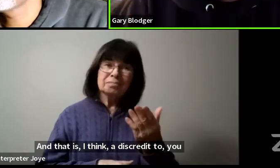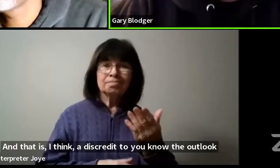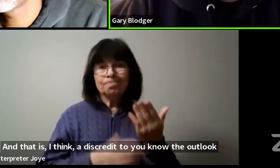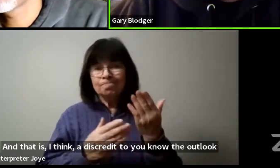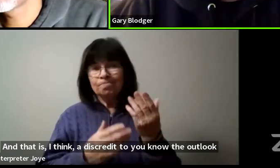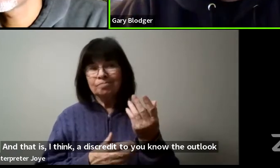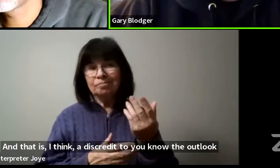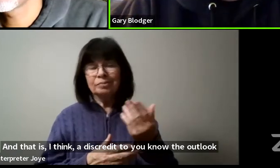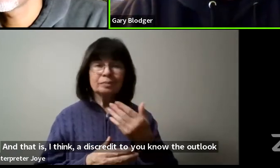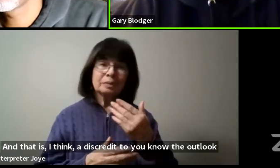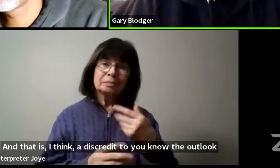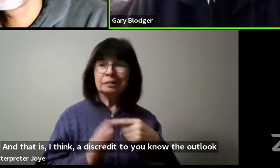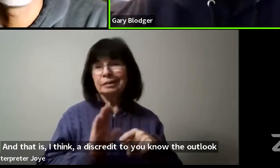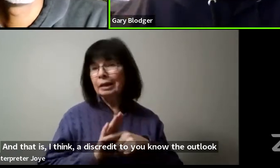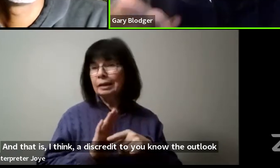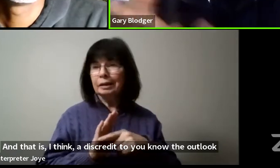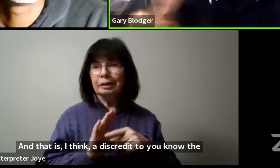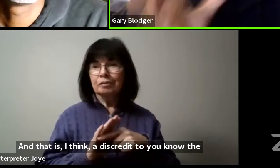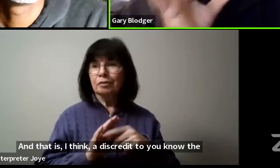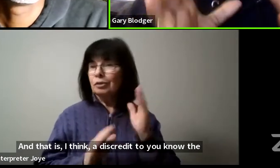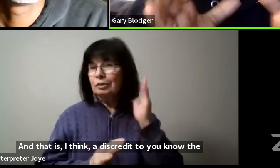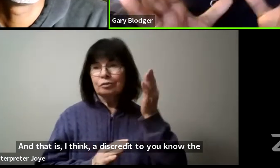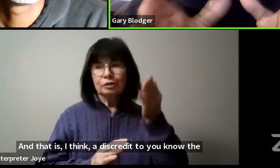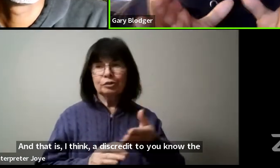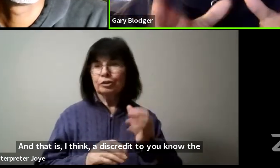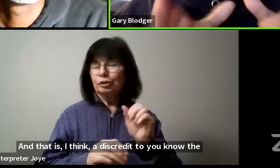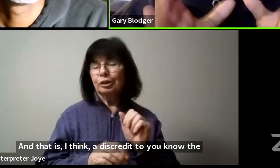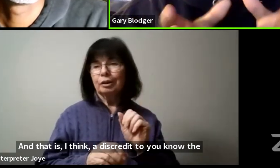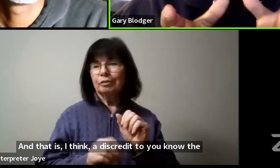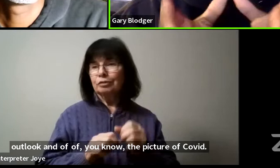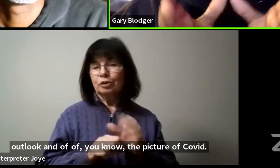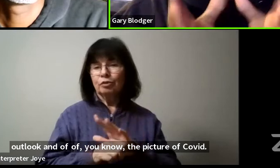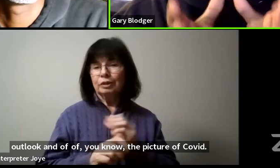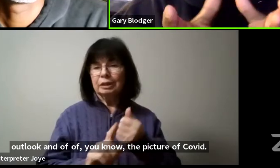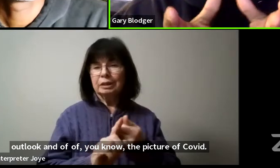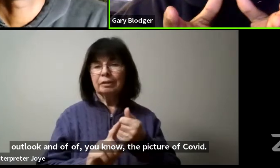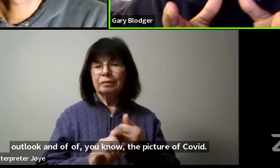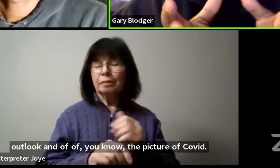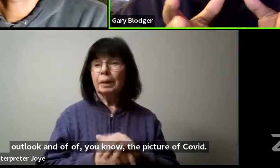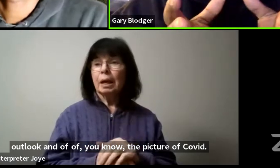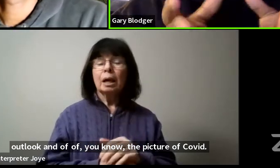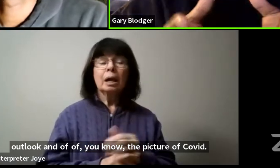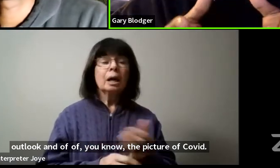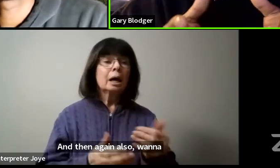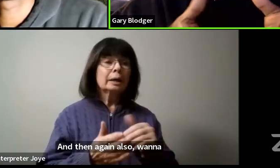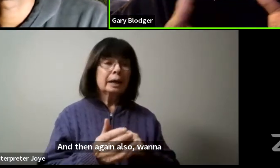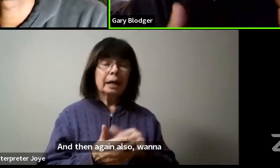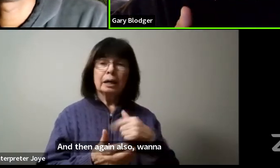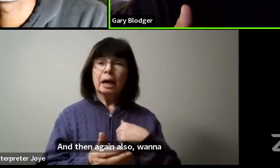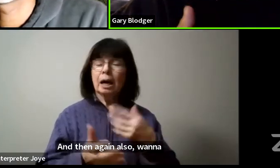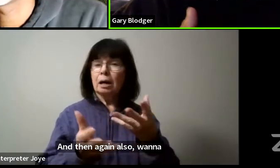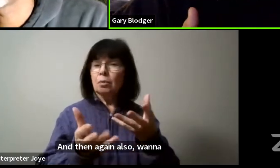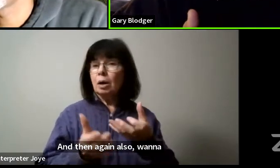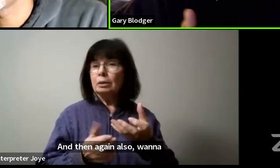of the future of COVID. And then again, I also want to make emphasis to the